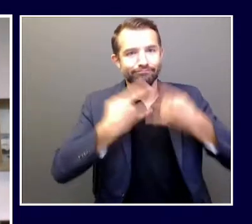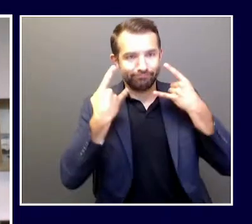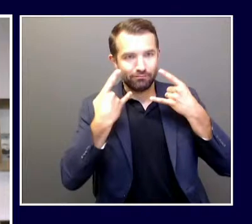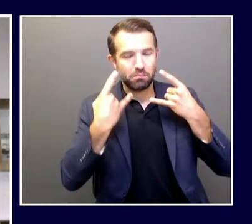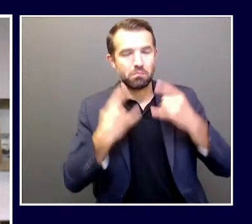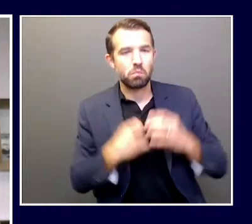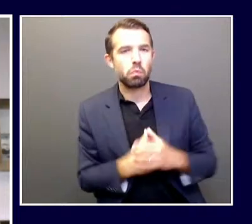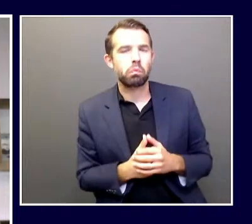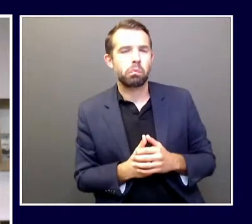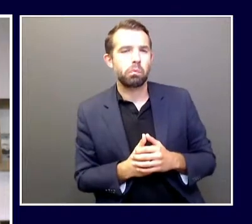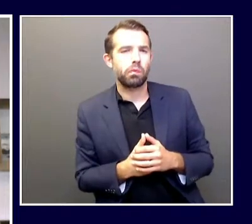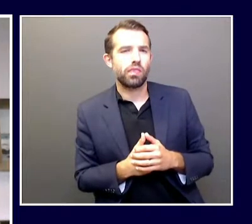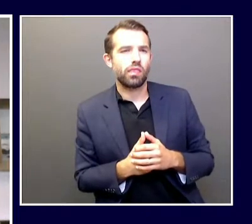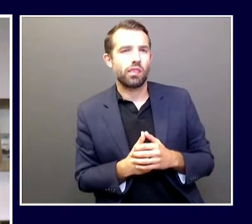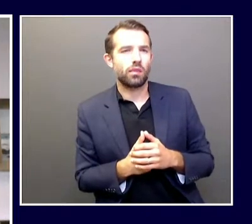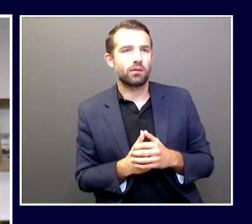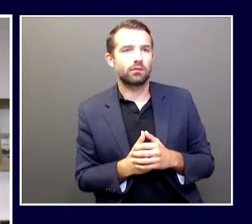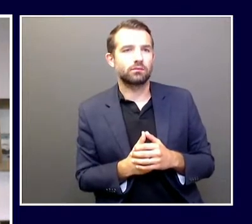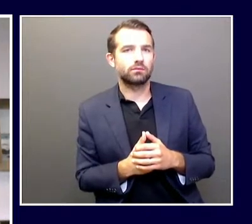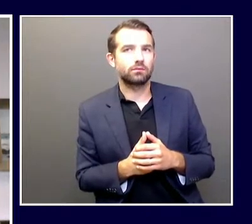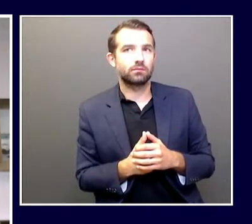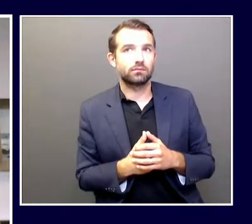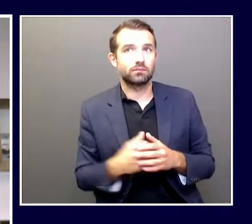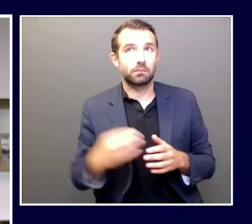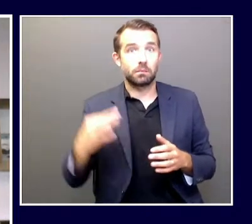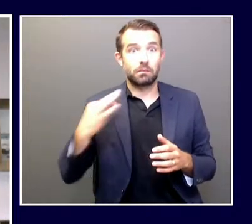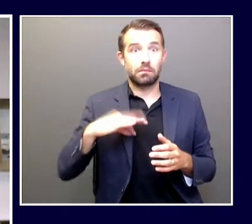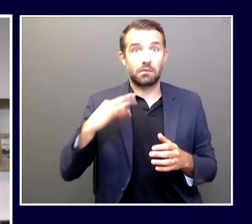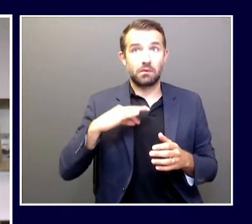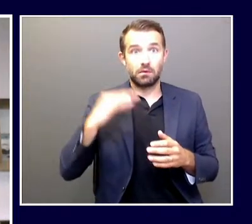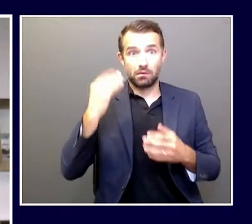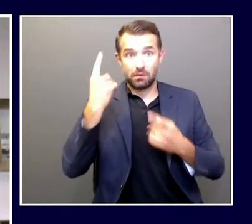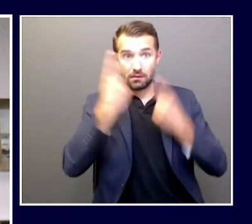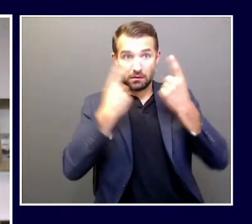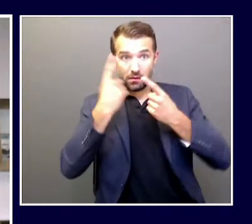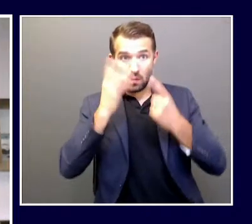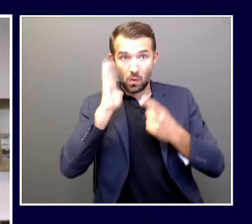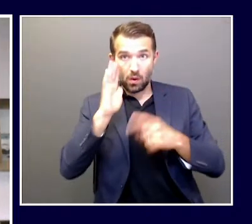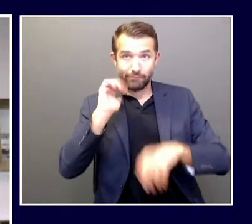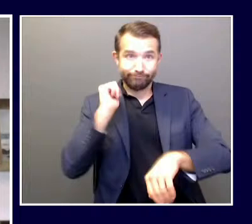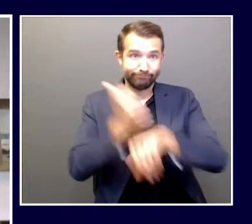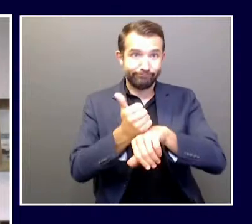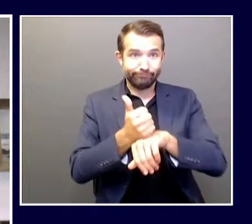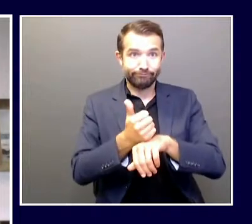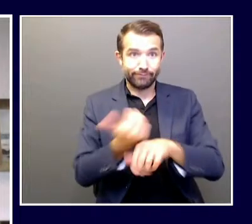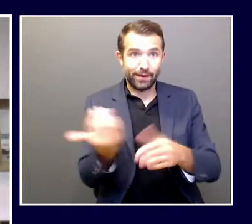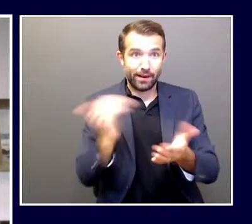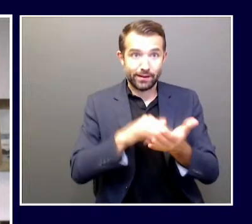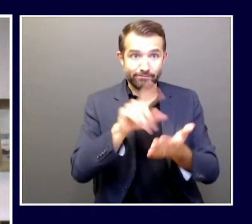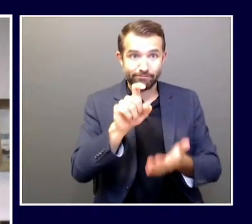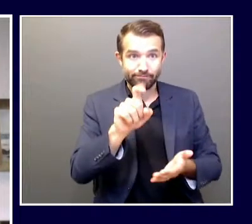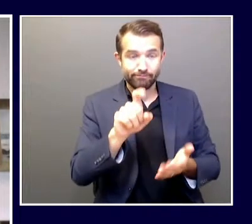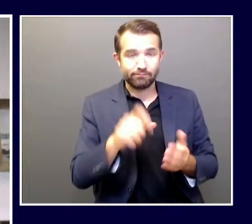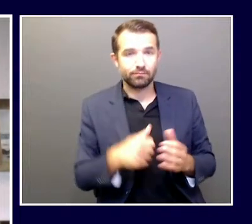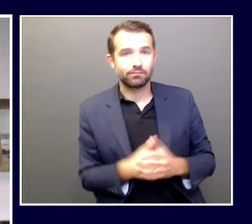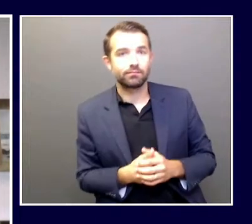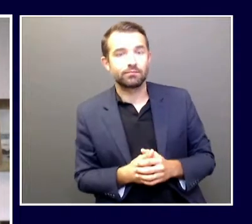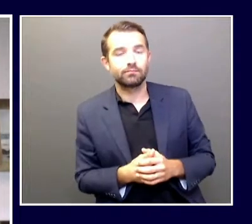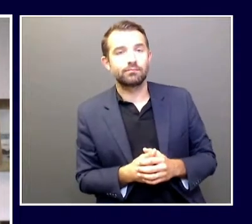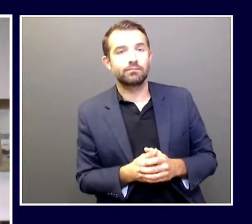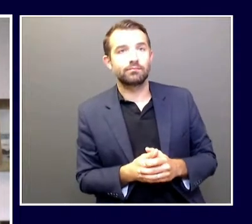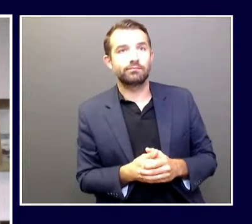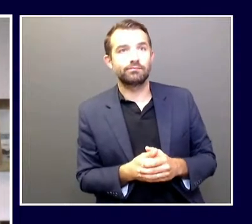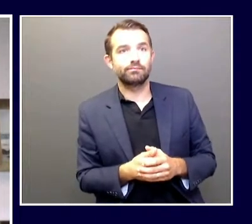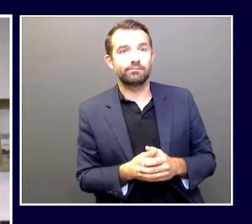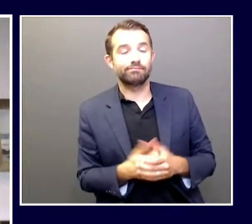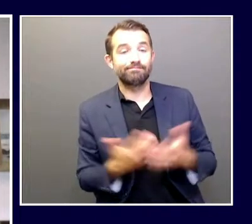pandemic. Is Maine considering doing anything similar to that? You know, our approach, Patrick, since